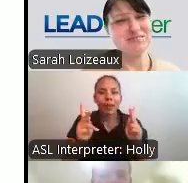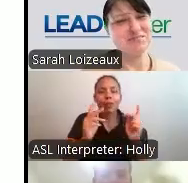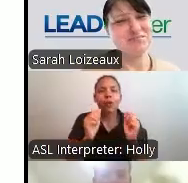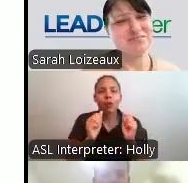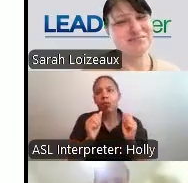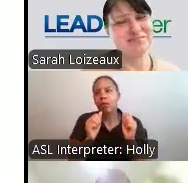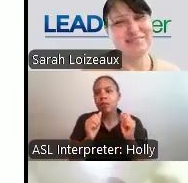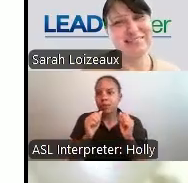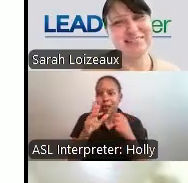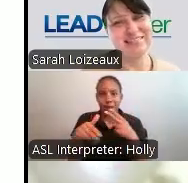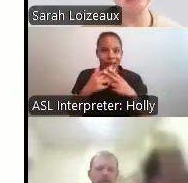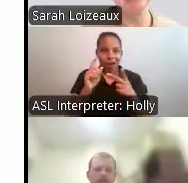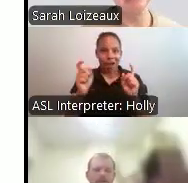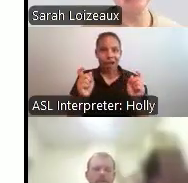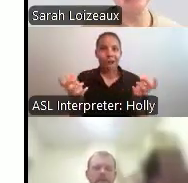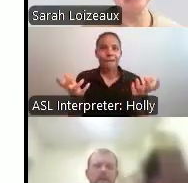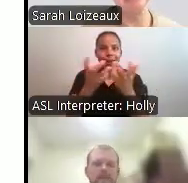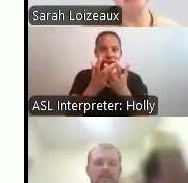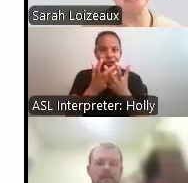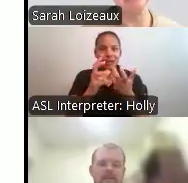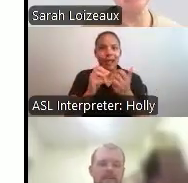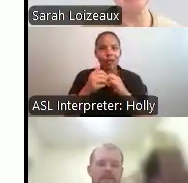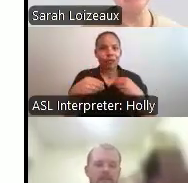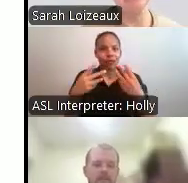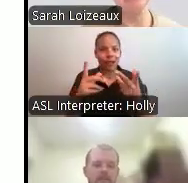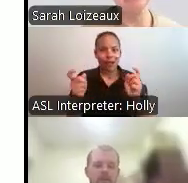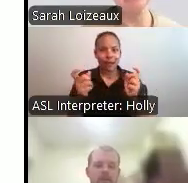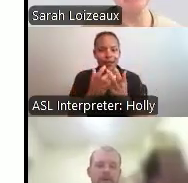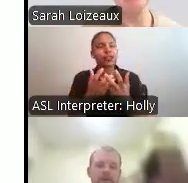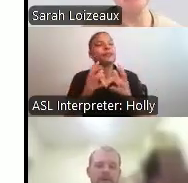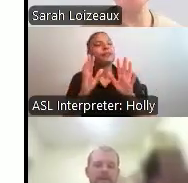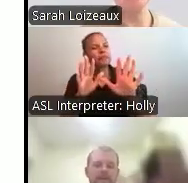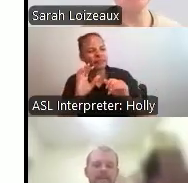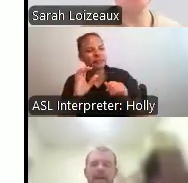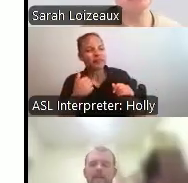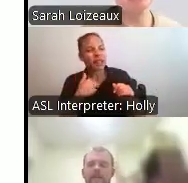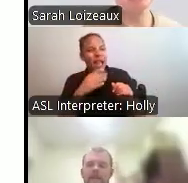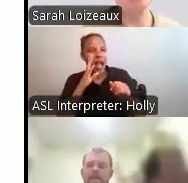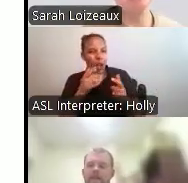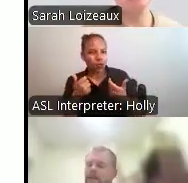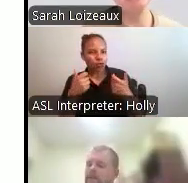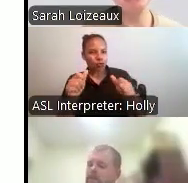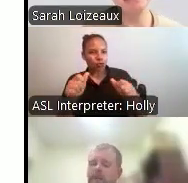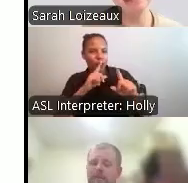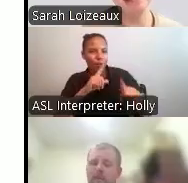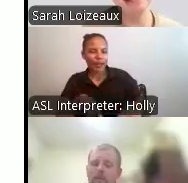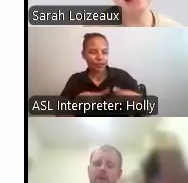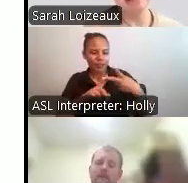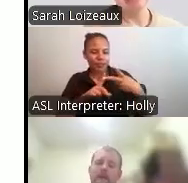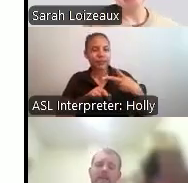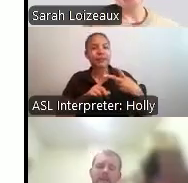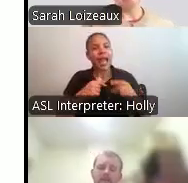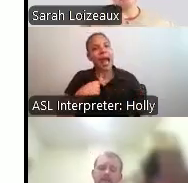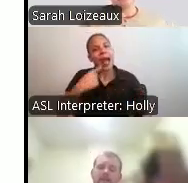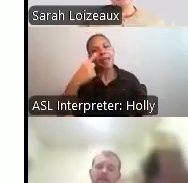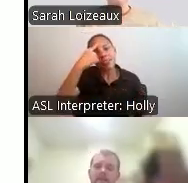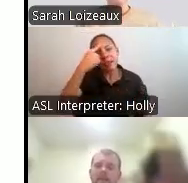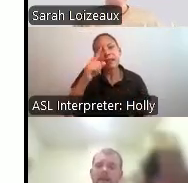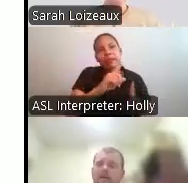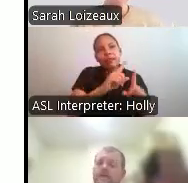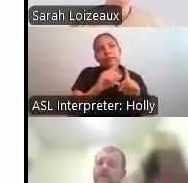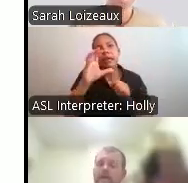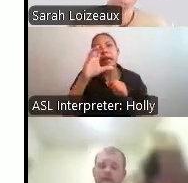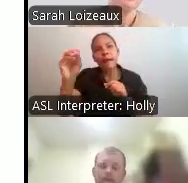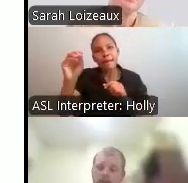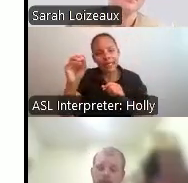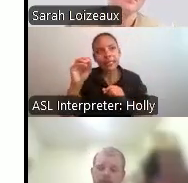let me take a stab at the other one. Do you think that employers need to learn more about easy accommodations? I think employers are aware of accommodations, but I think